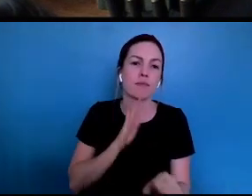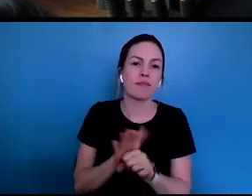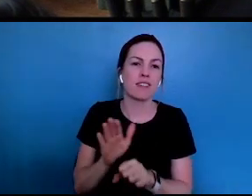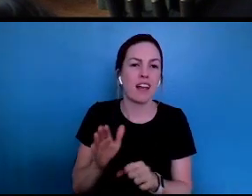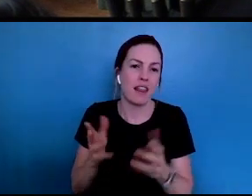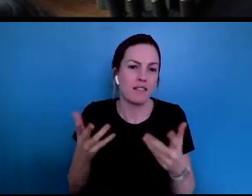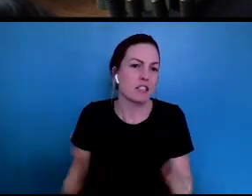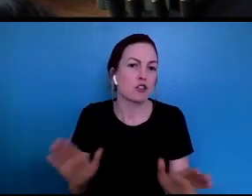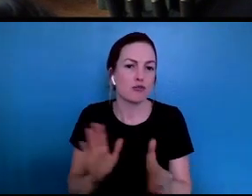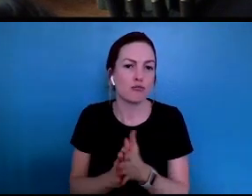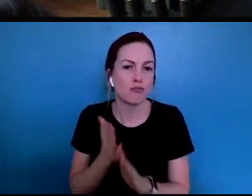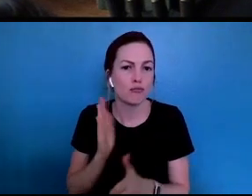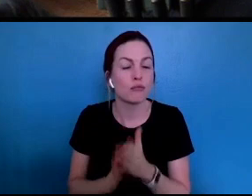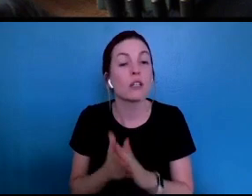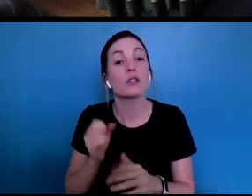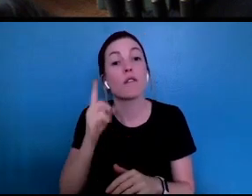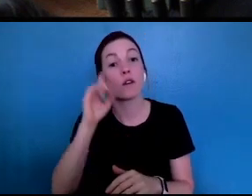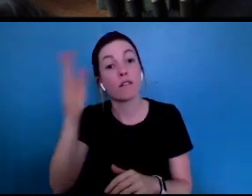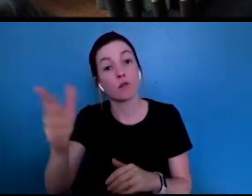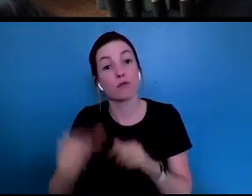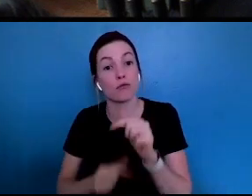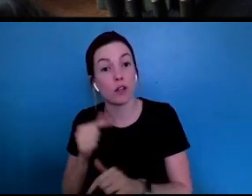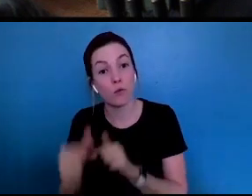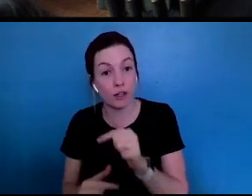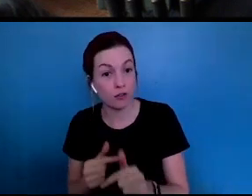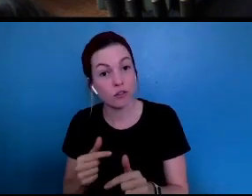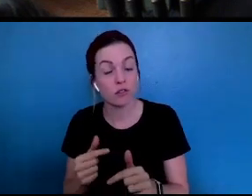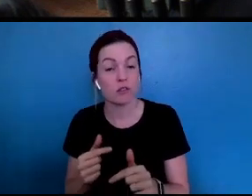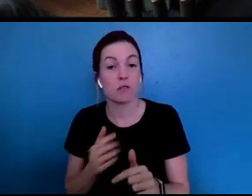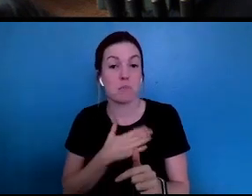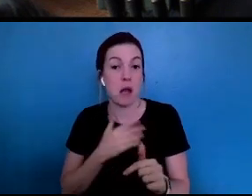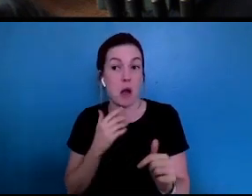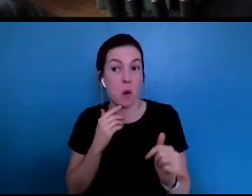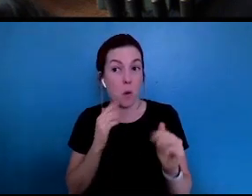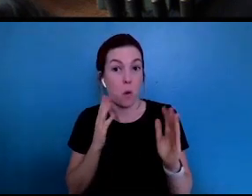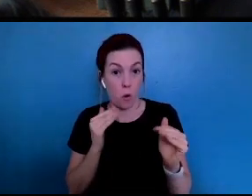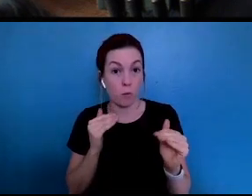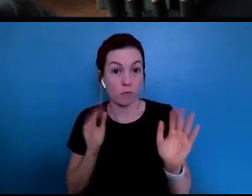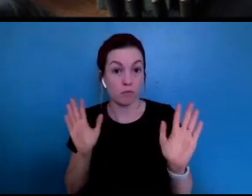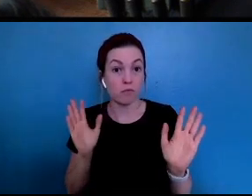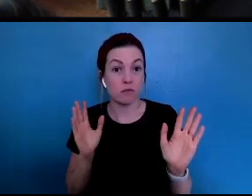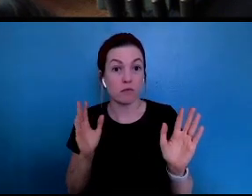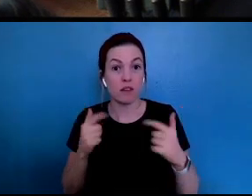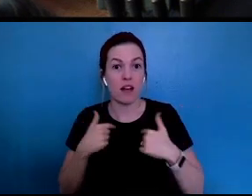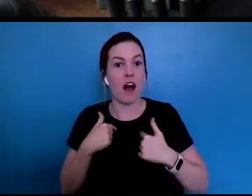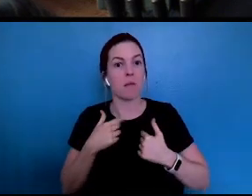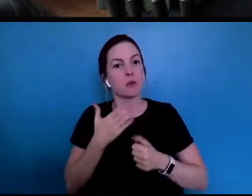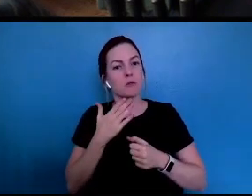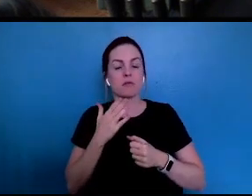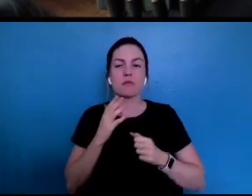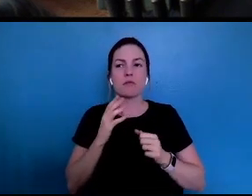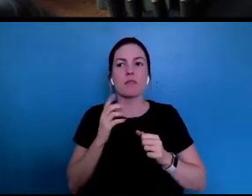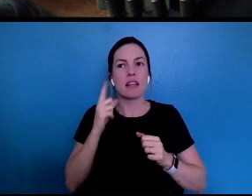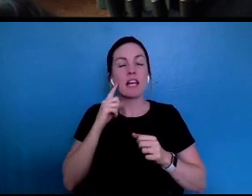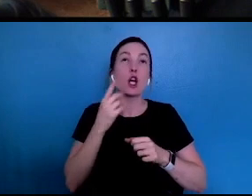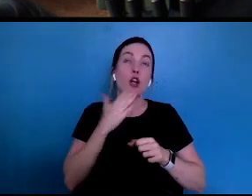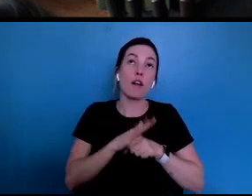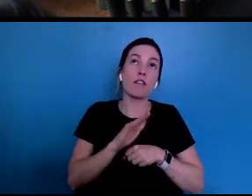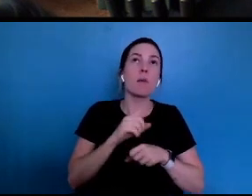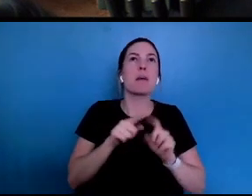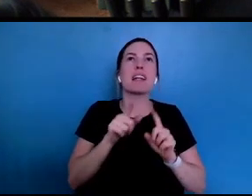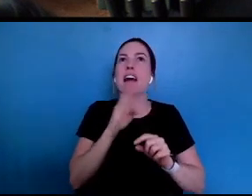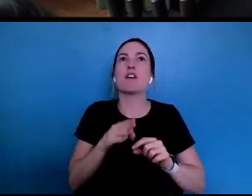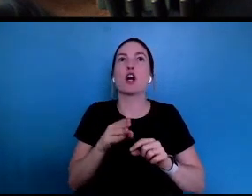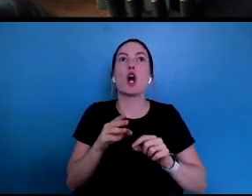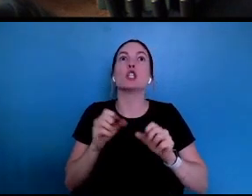right? So for future generations, my hope as a good enough ancestor is never to be too good, so that there is still